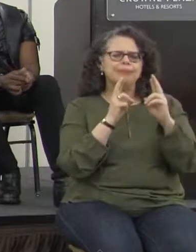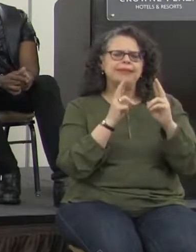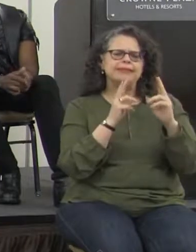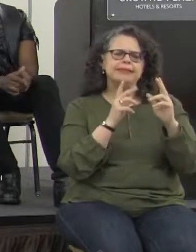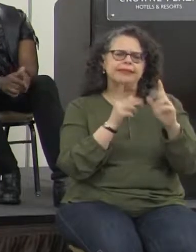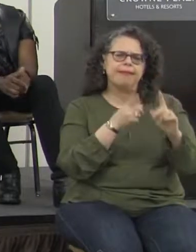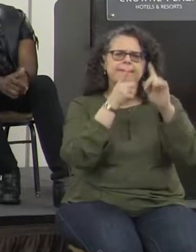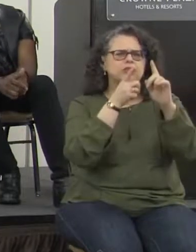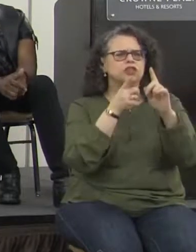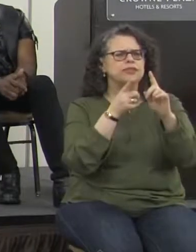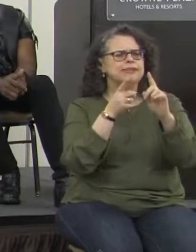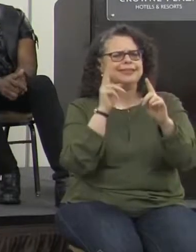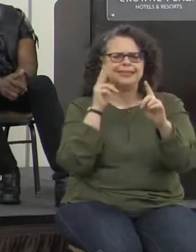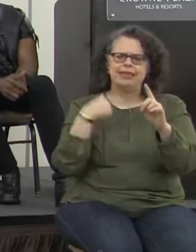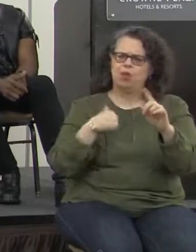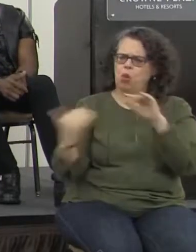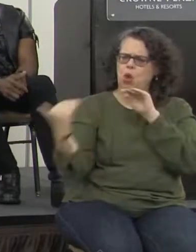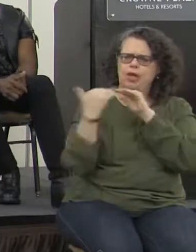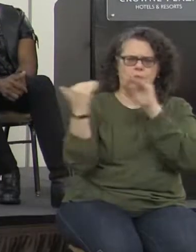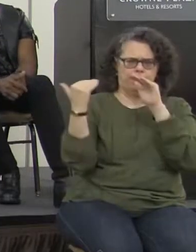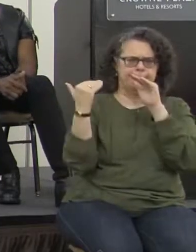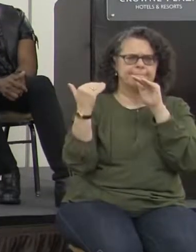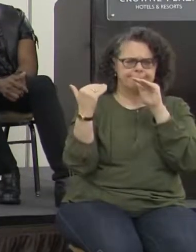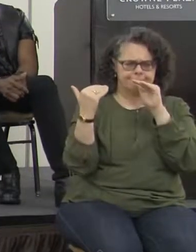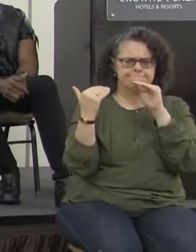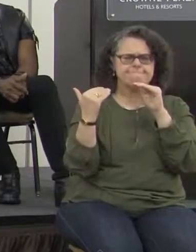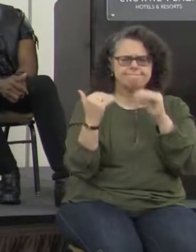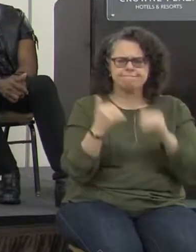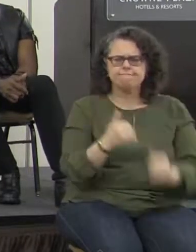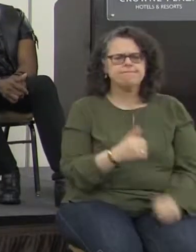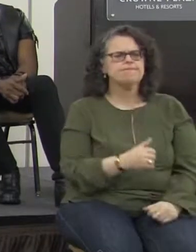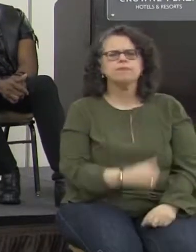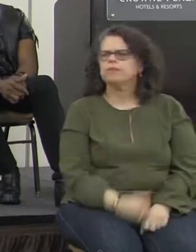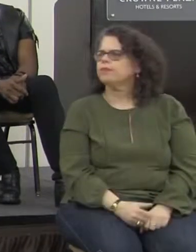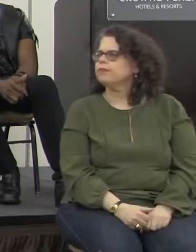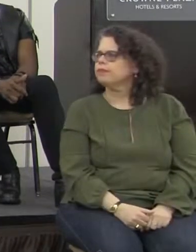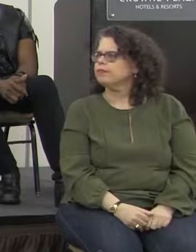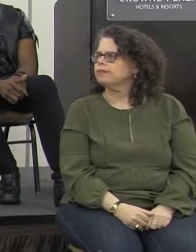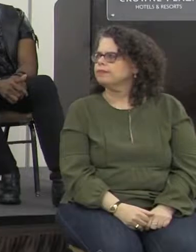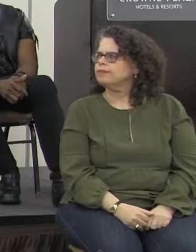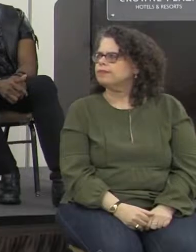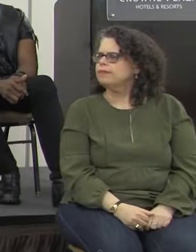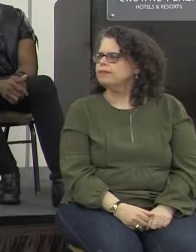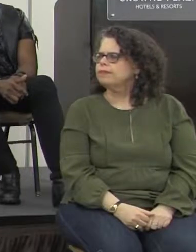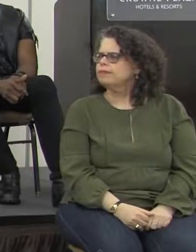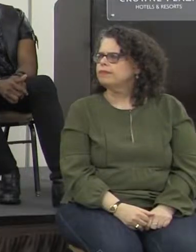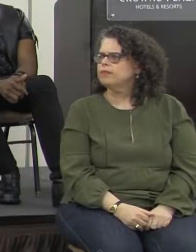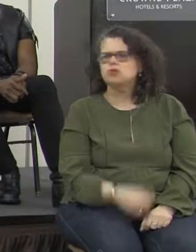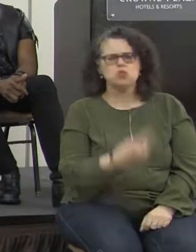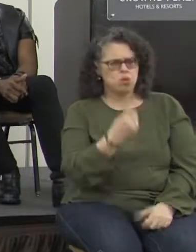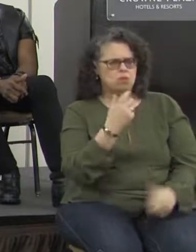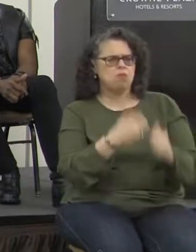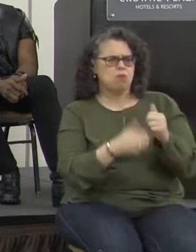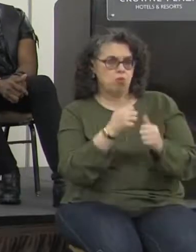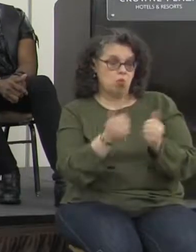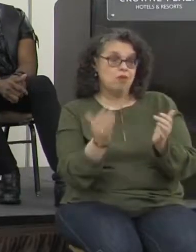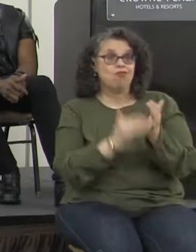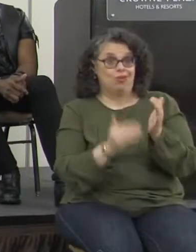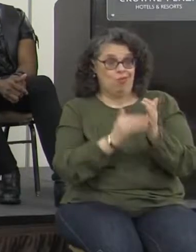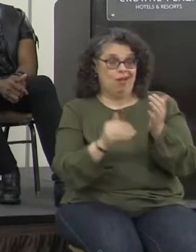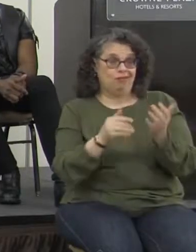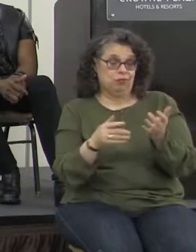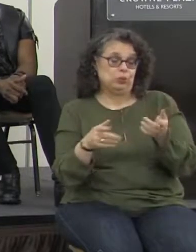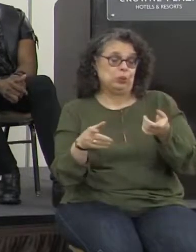treating us as equals. So one of the issues that we have to address frequently